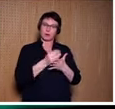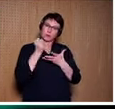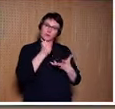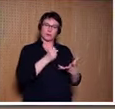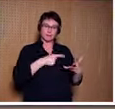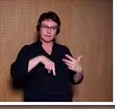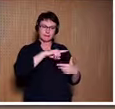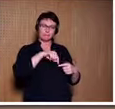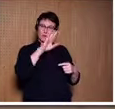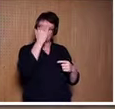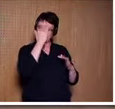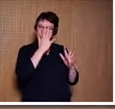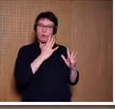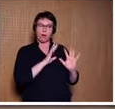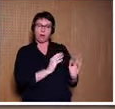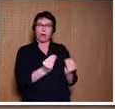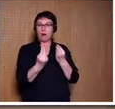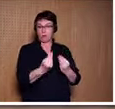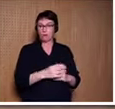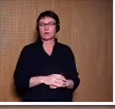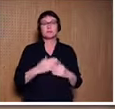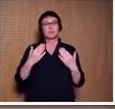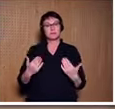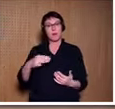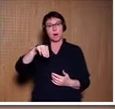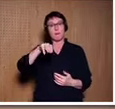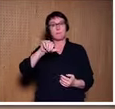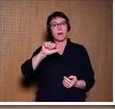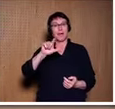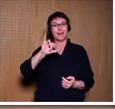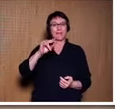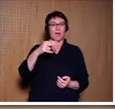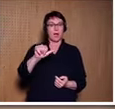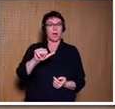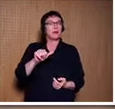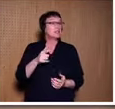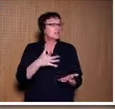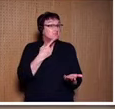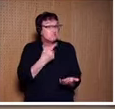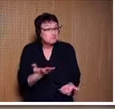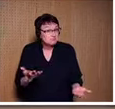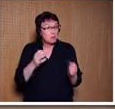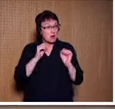this? How can we create new spaces for solidarity between the MOG movements?